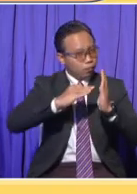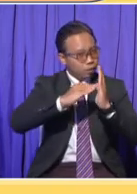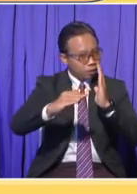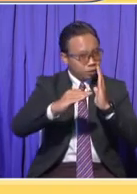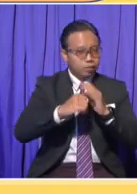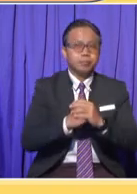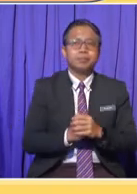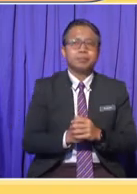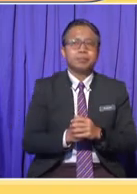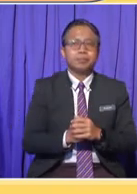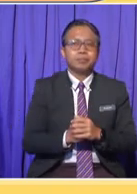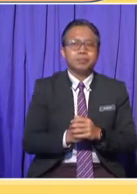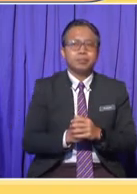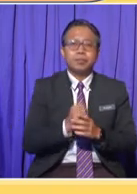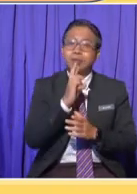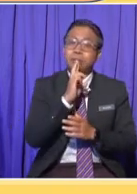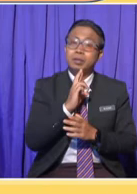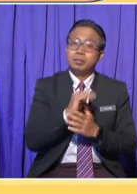square?